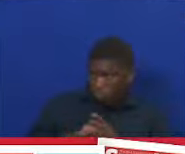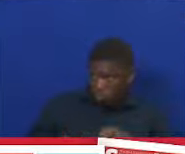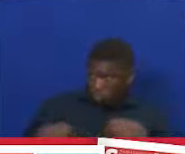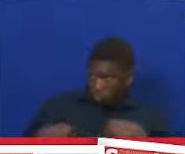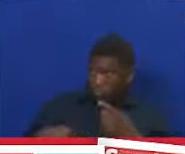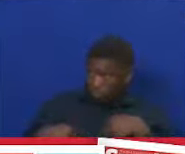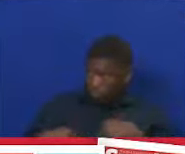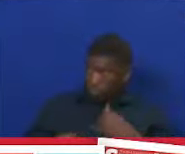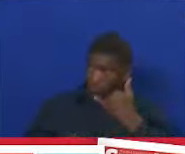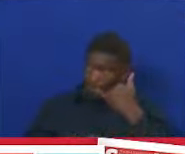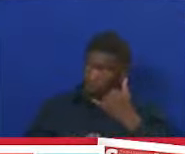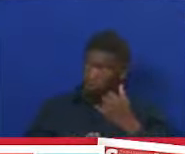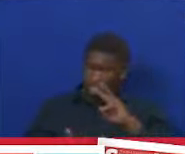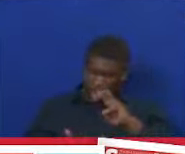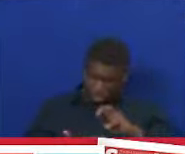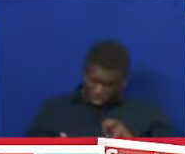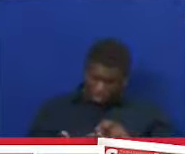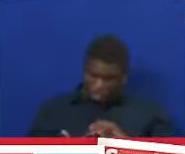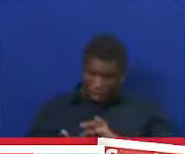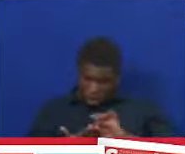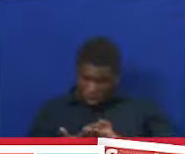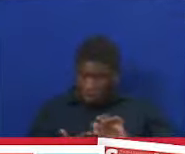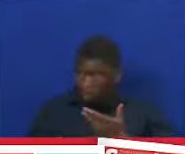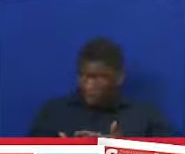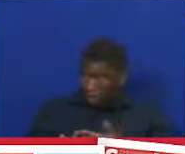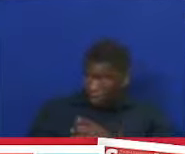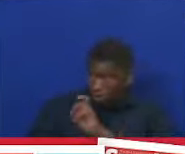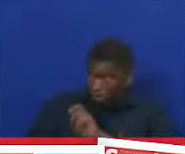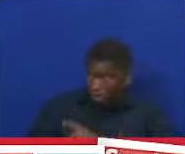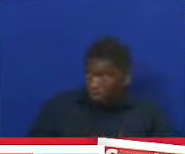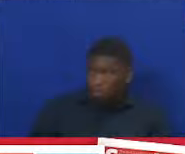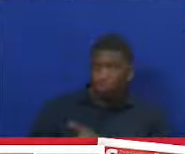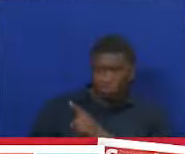downloading the phone, with which he consented,